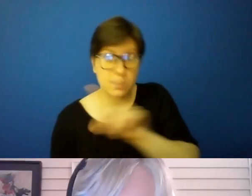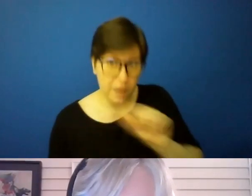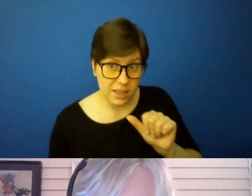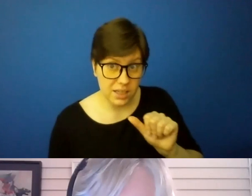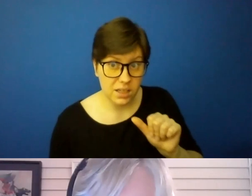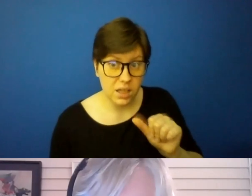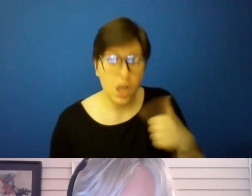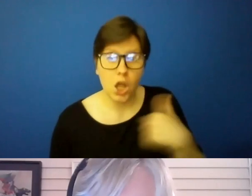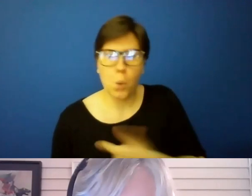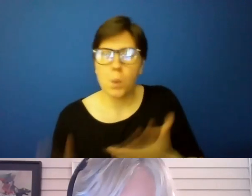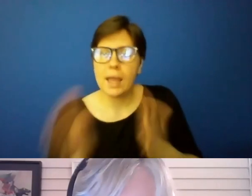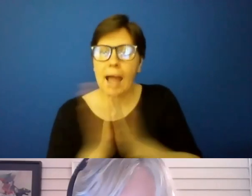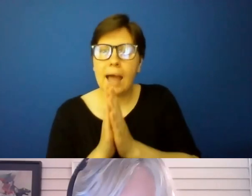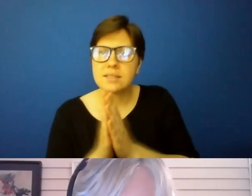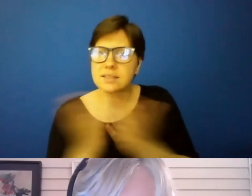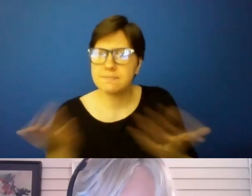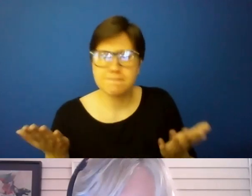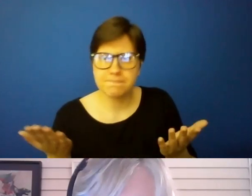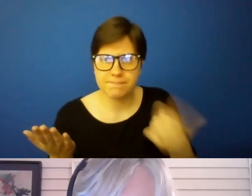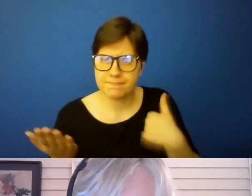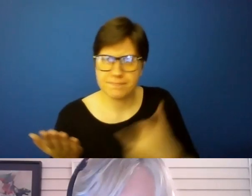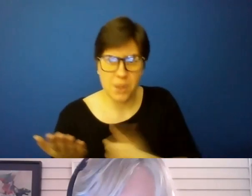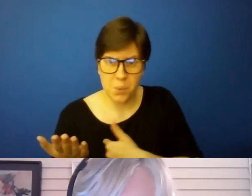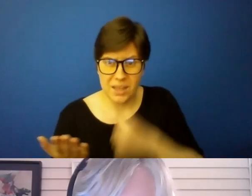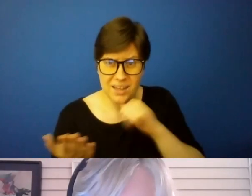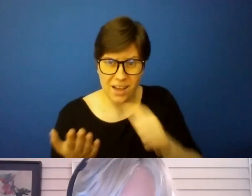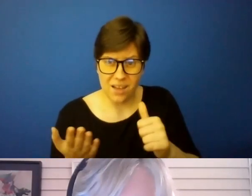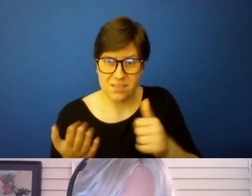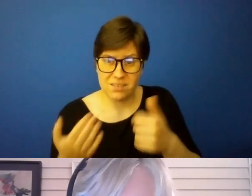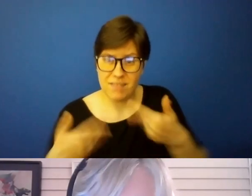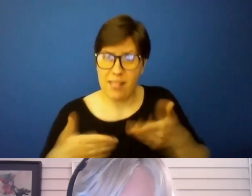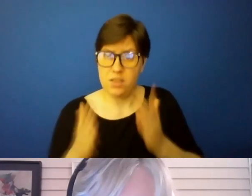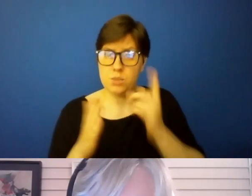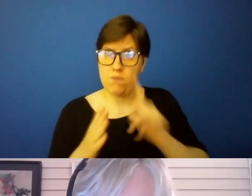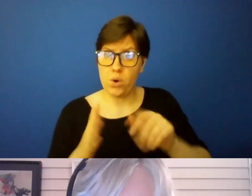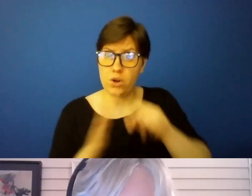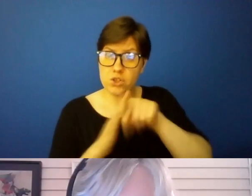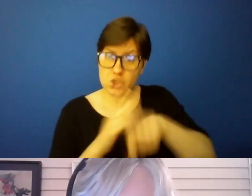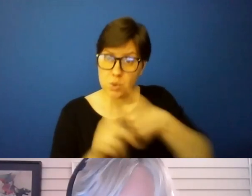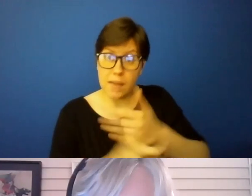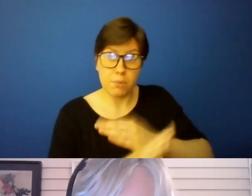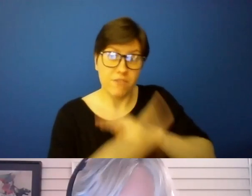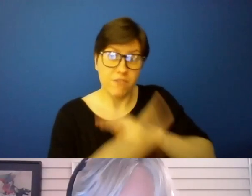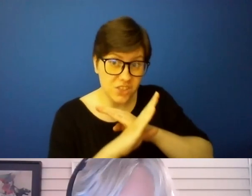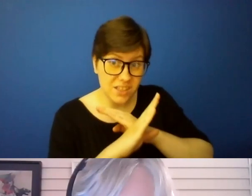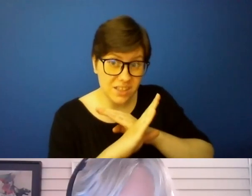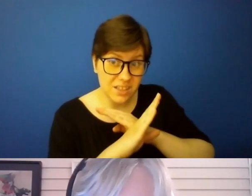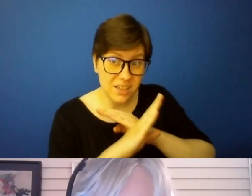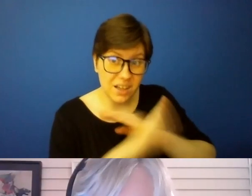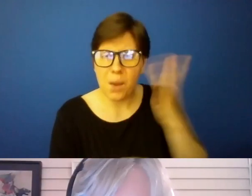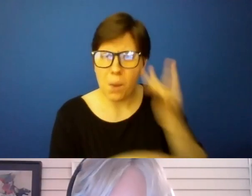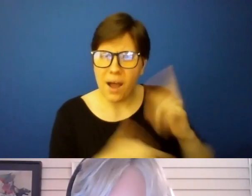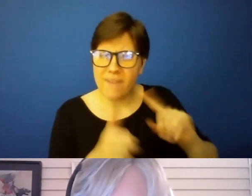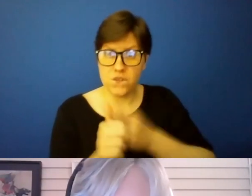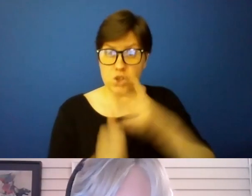we ask, are we not eligible for suicide prevention services? Why is the first